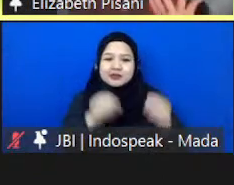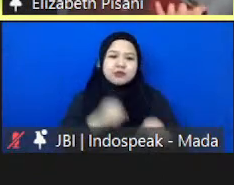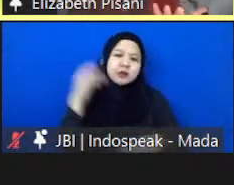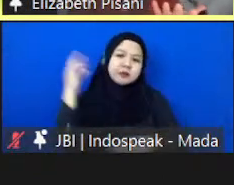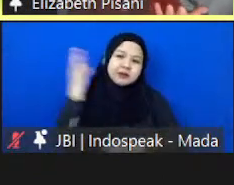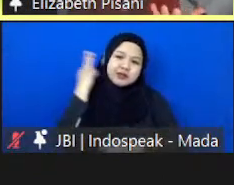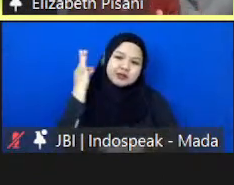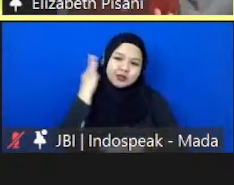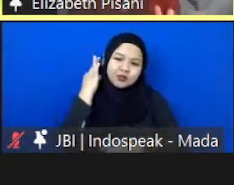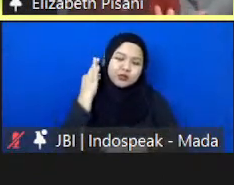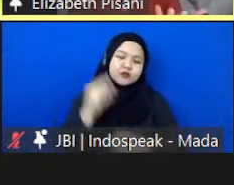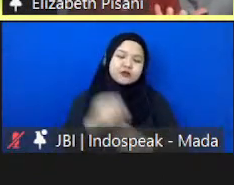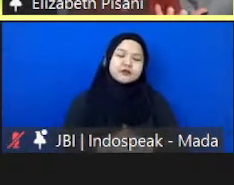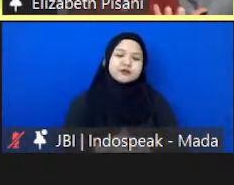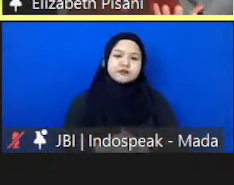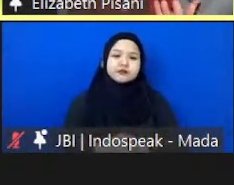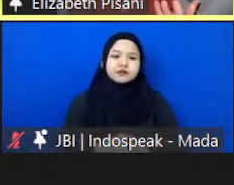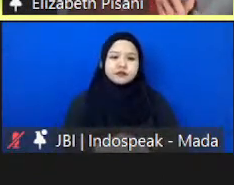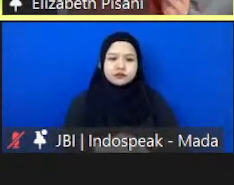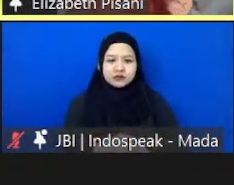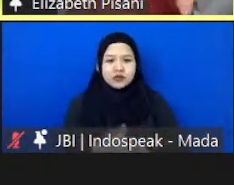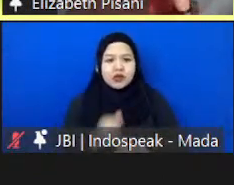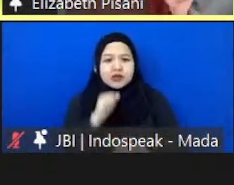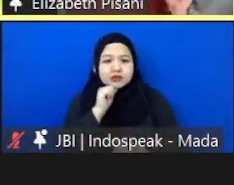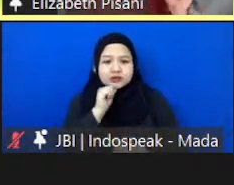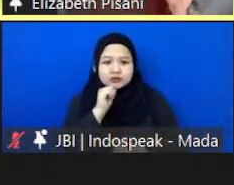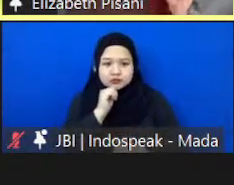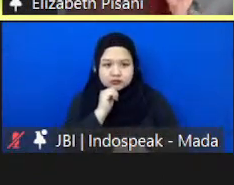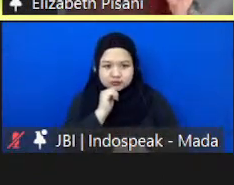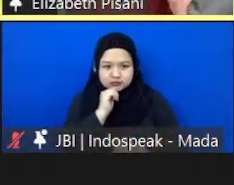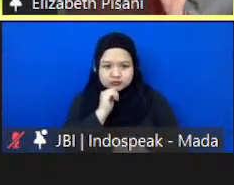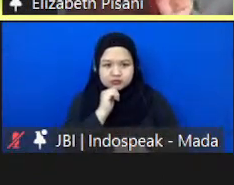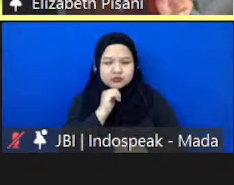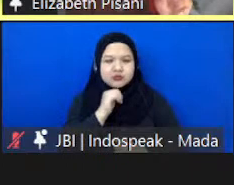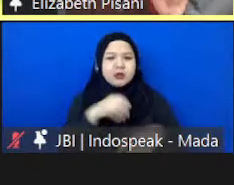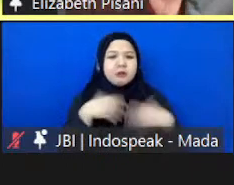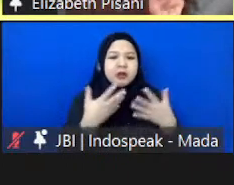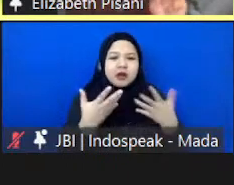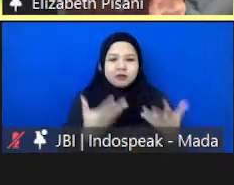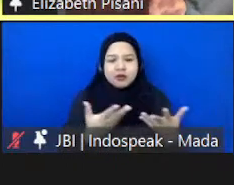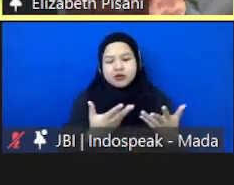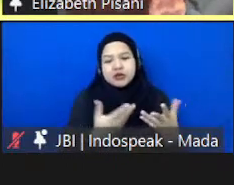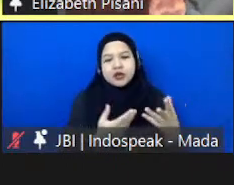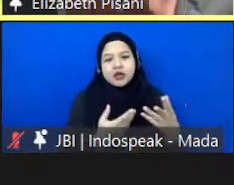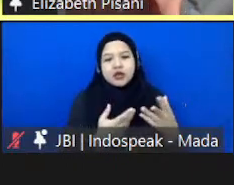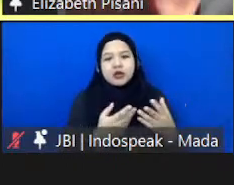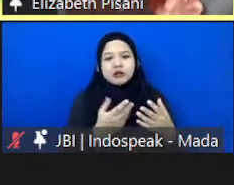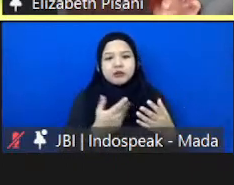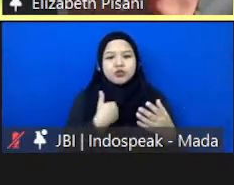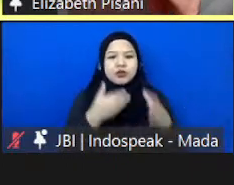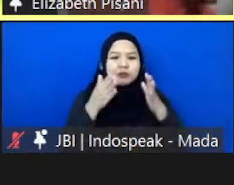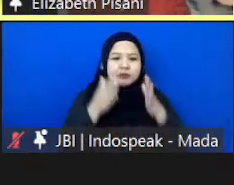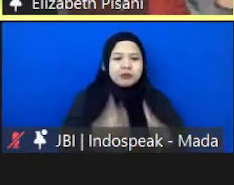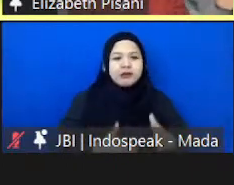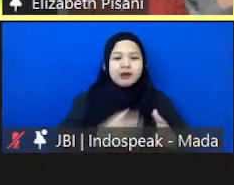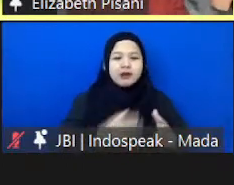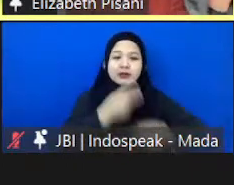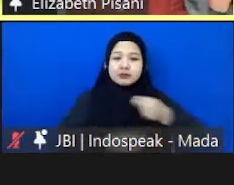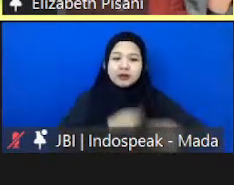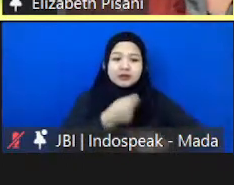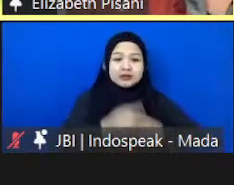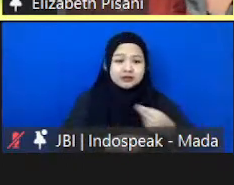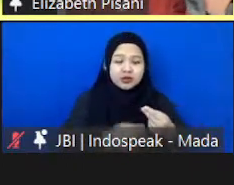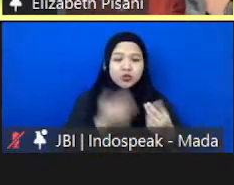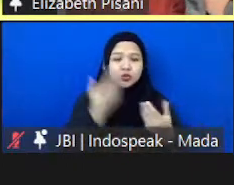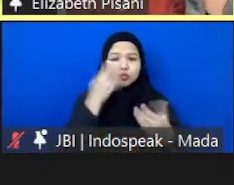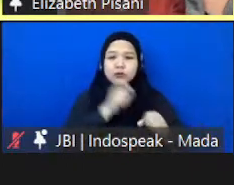how does it actually play out in the market? If we look just at one product, amlodipine, as I said, most